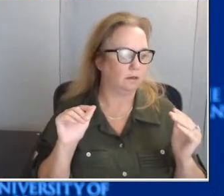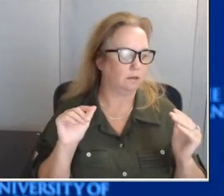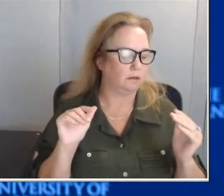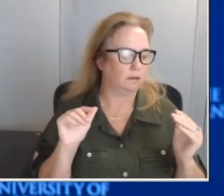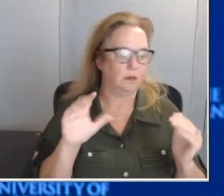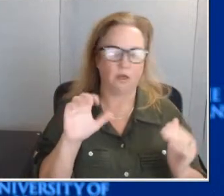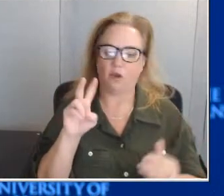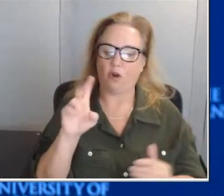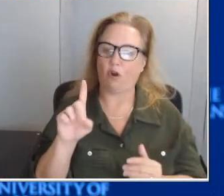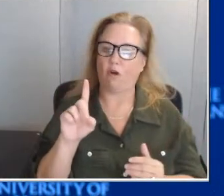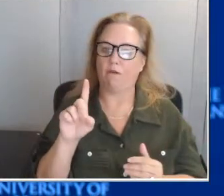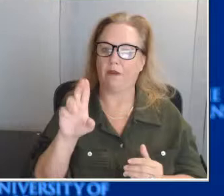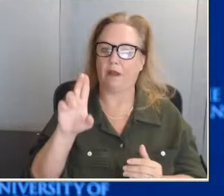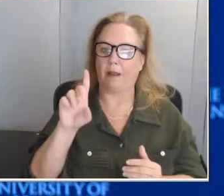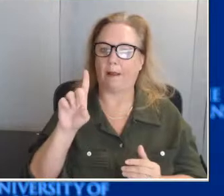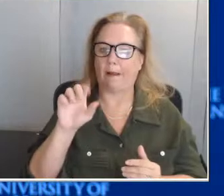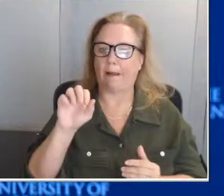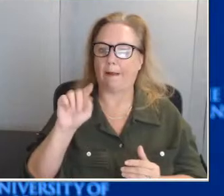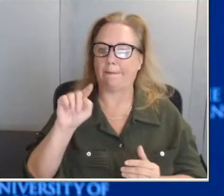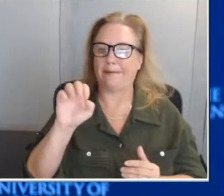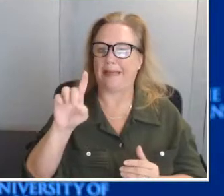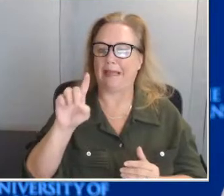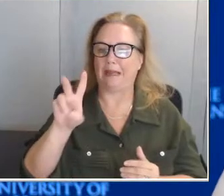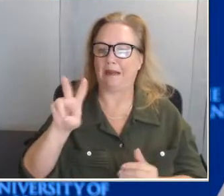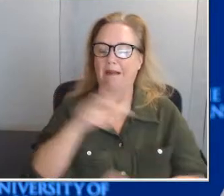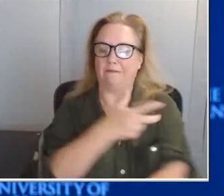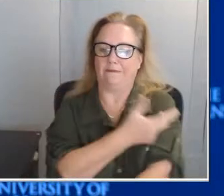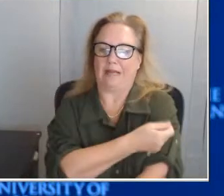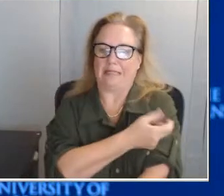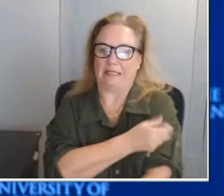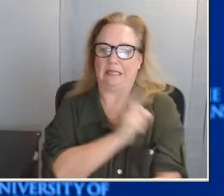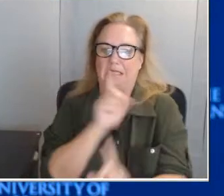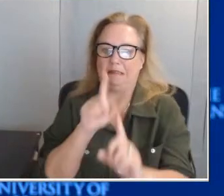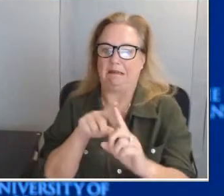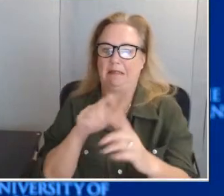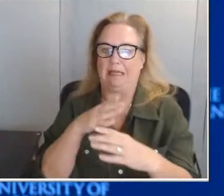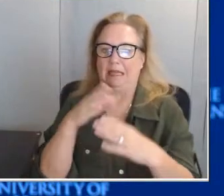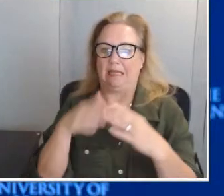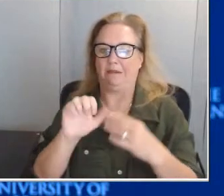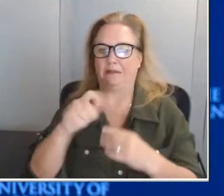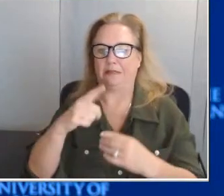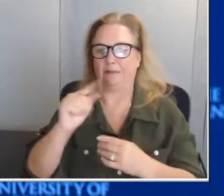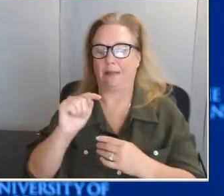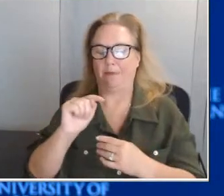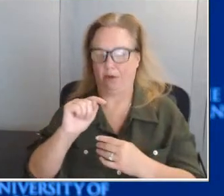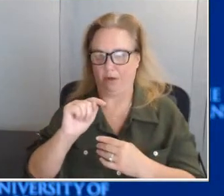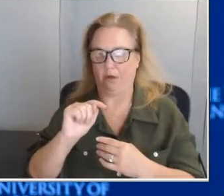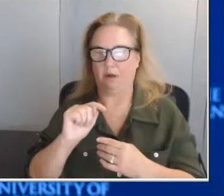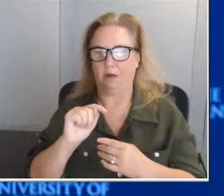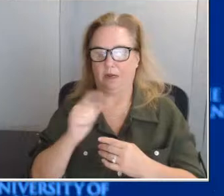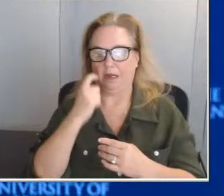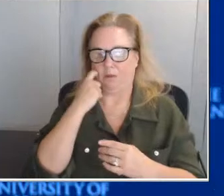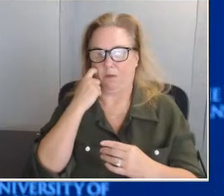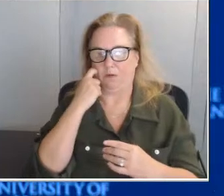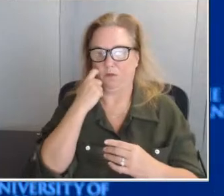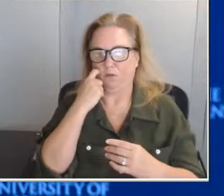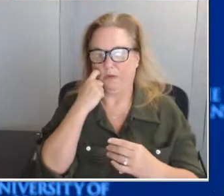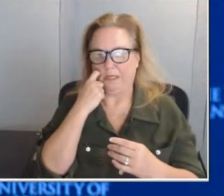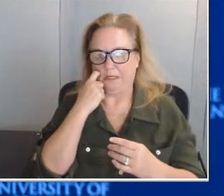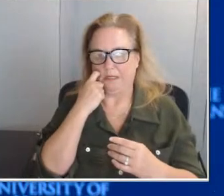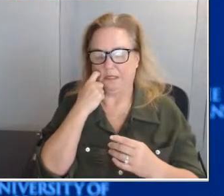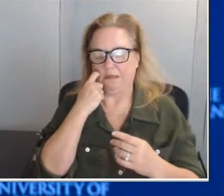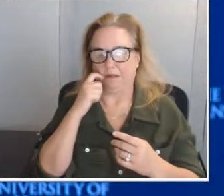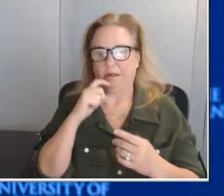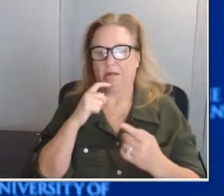COVID updated vaccine until the end of the month. And now with the most recent update